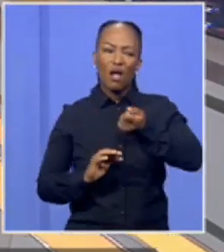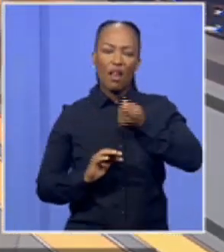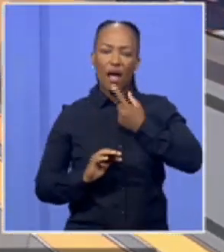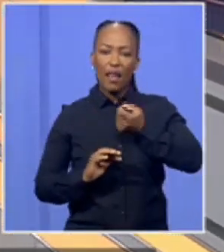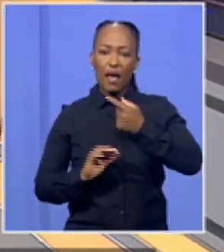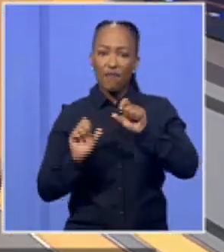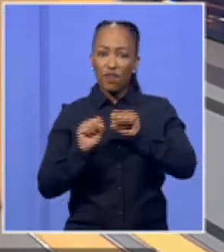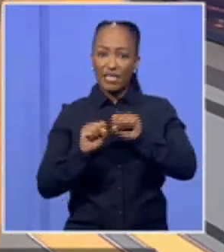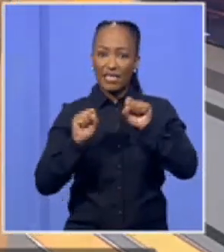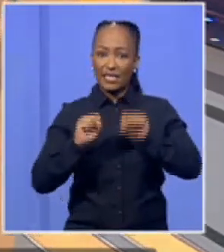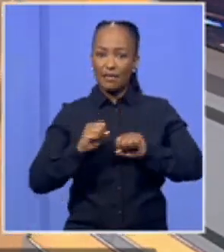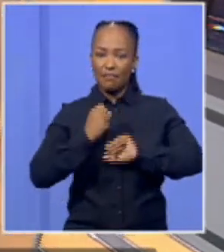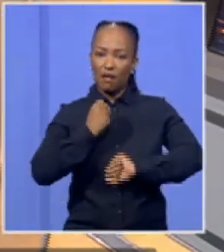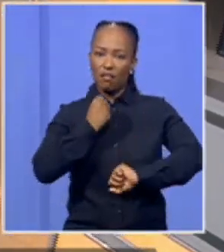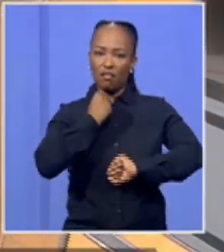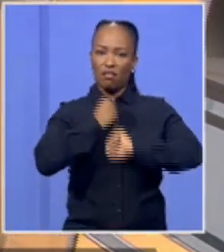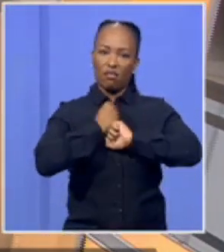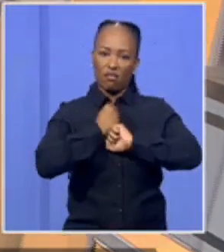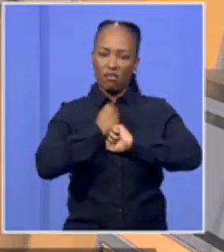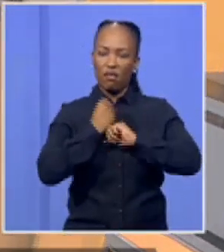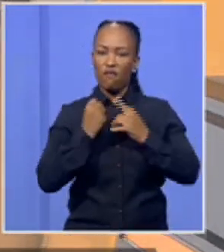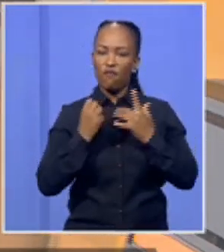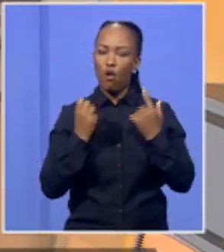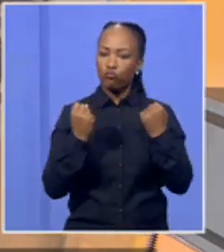modern well-being and exercise.